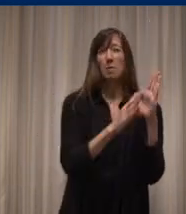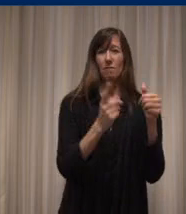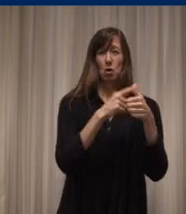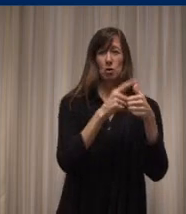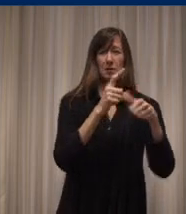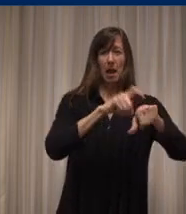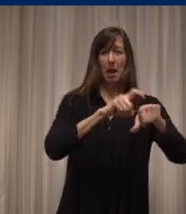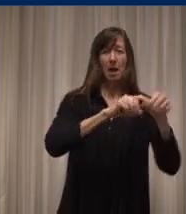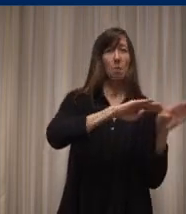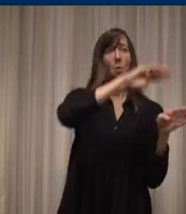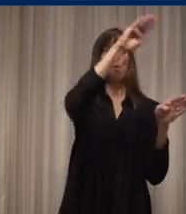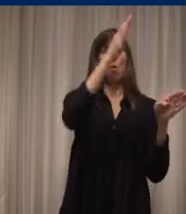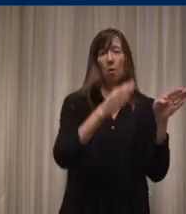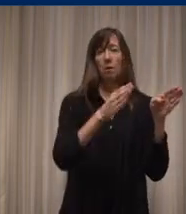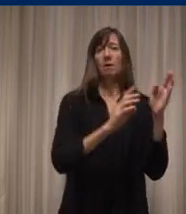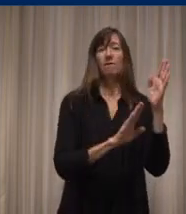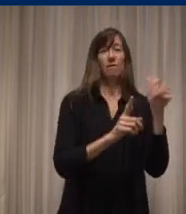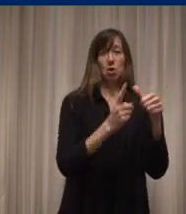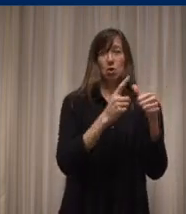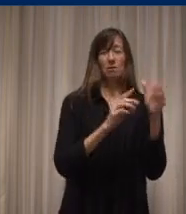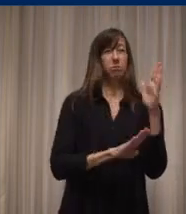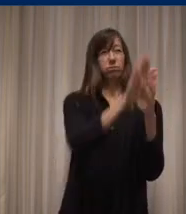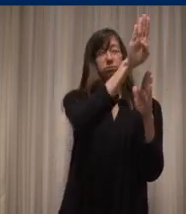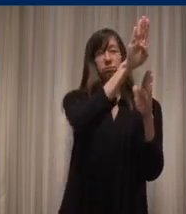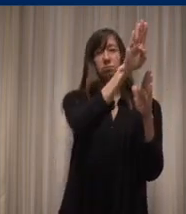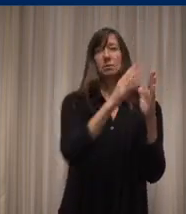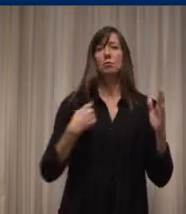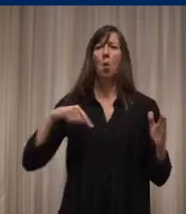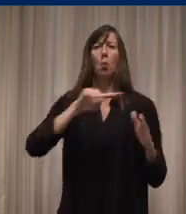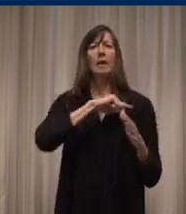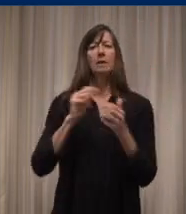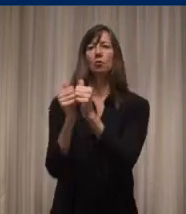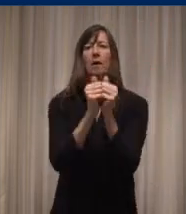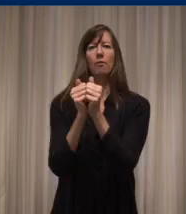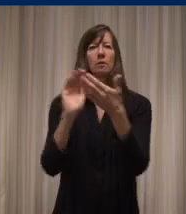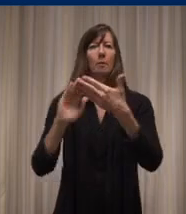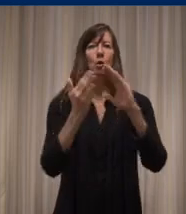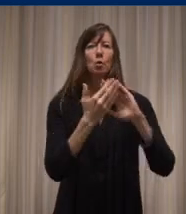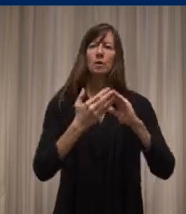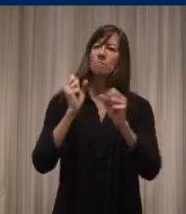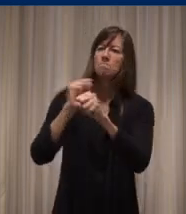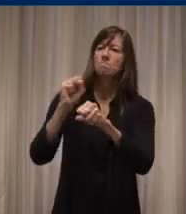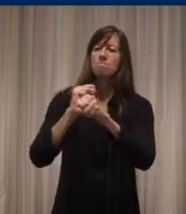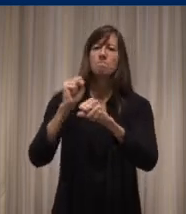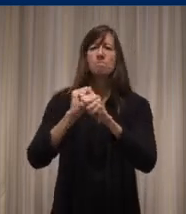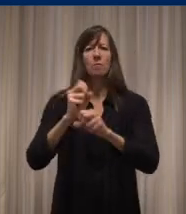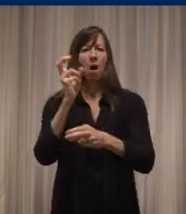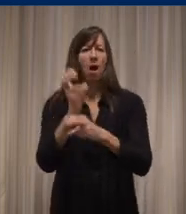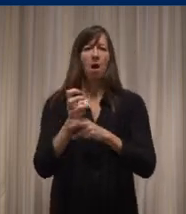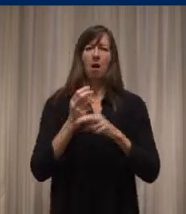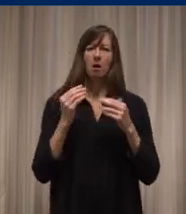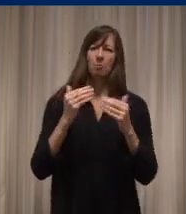check. We shared that collective and made that collective sacrifice and took that collective action. We held that through the summer, and now we're